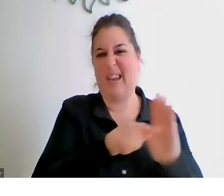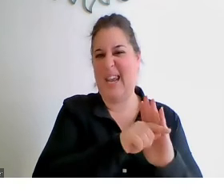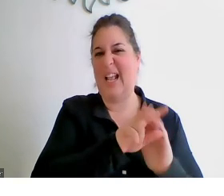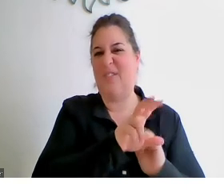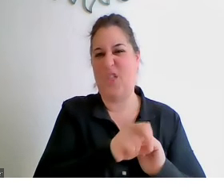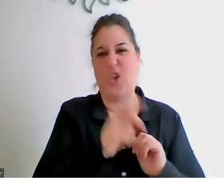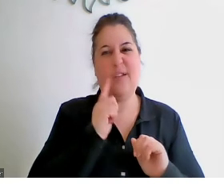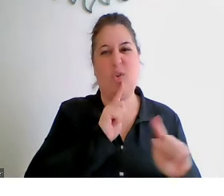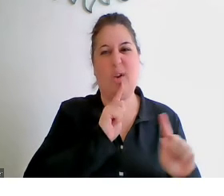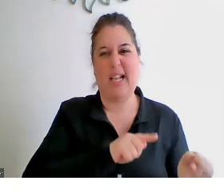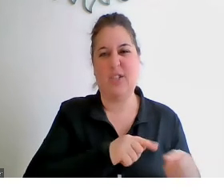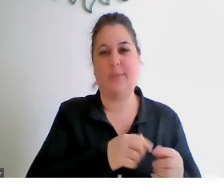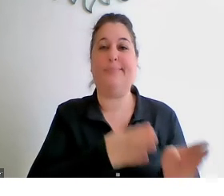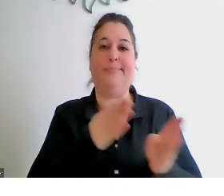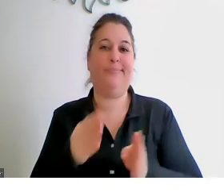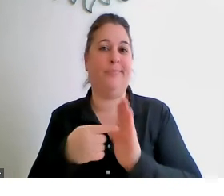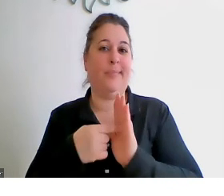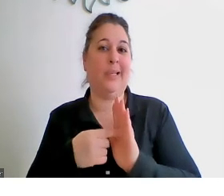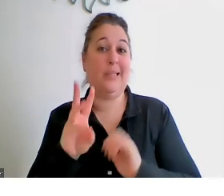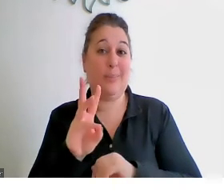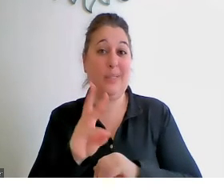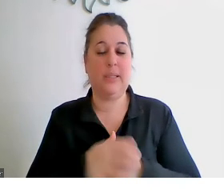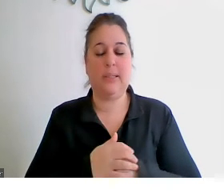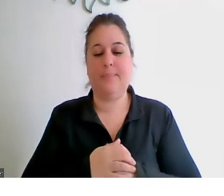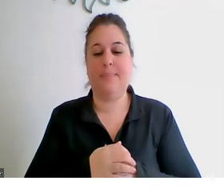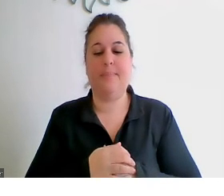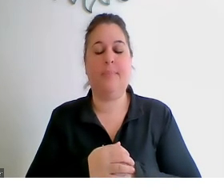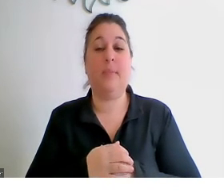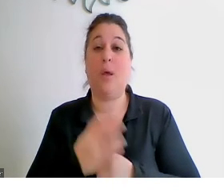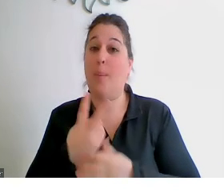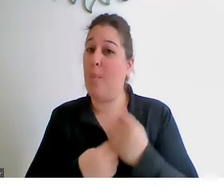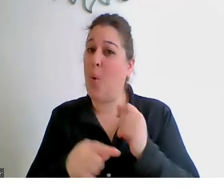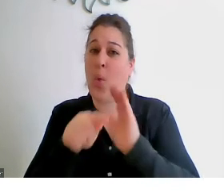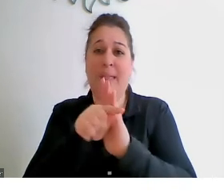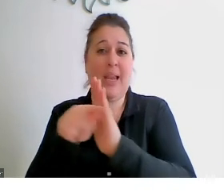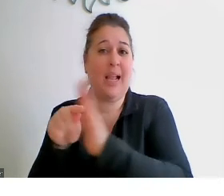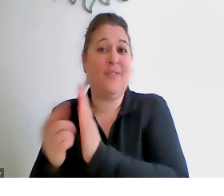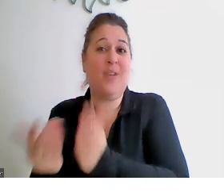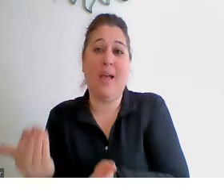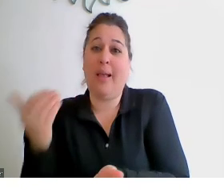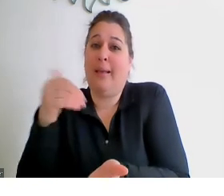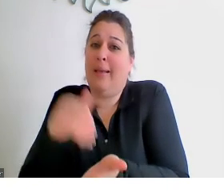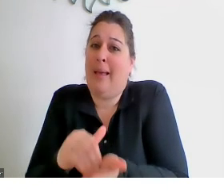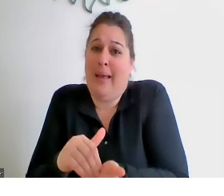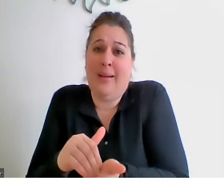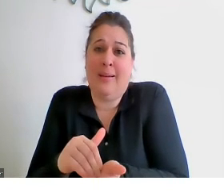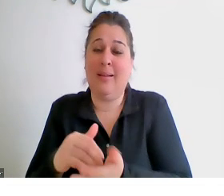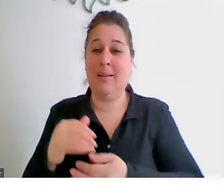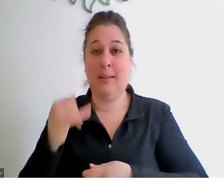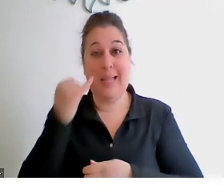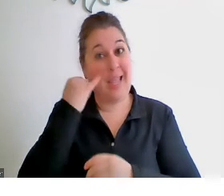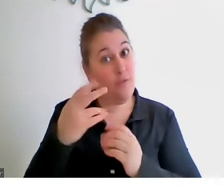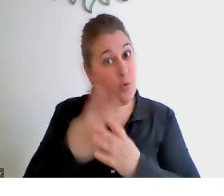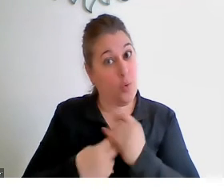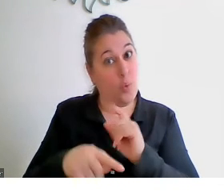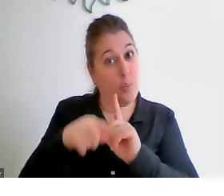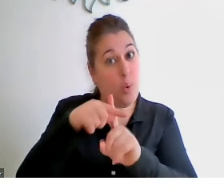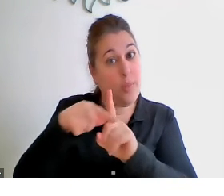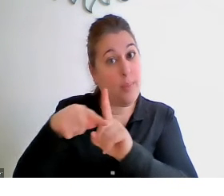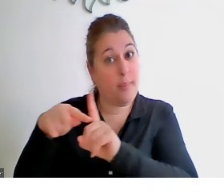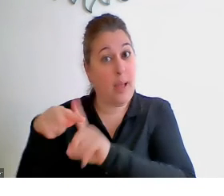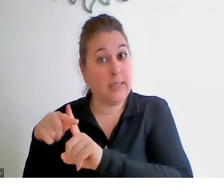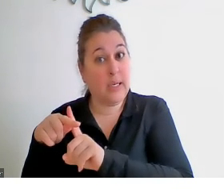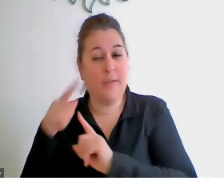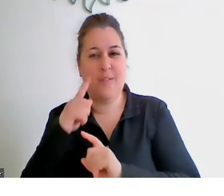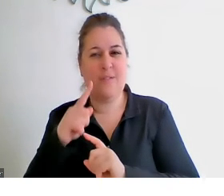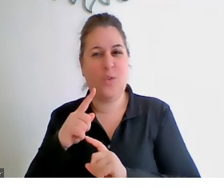I get 30, so I get negative 30 as my answer. Example 6, same signs. They're the same signs. They're both negative. That means